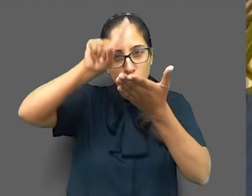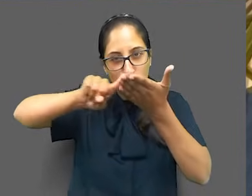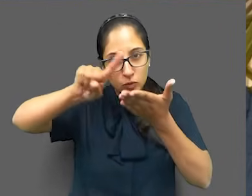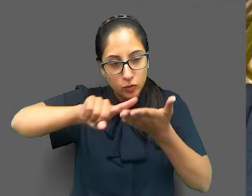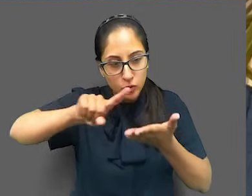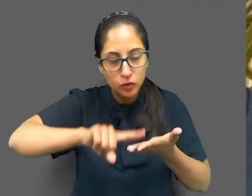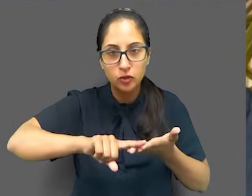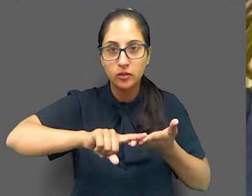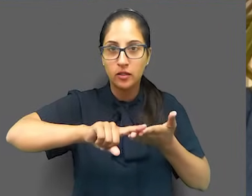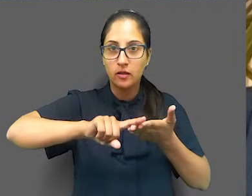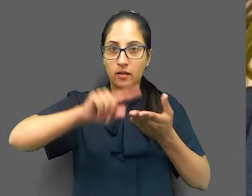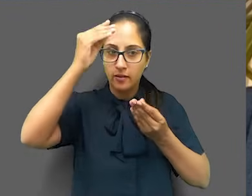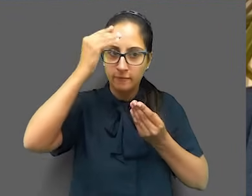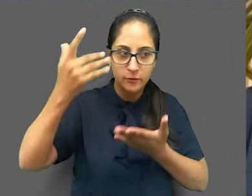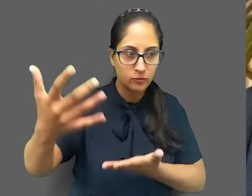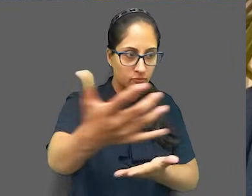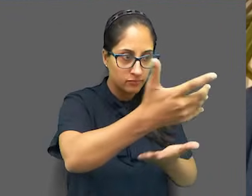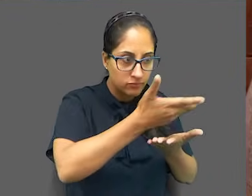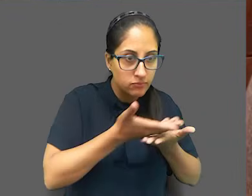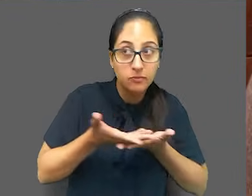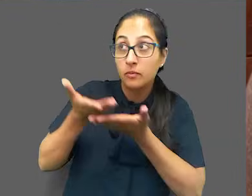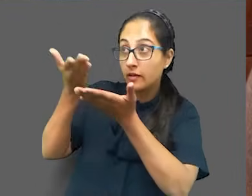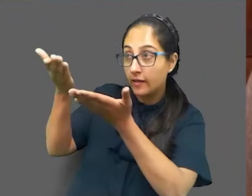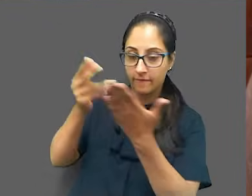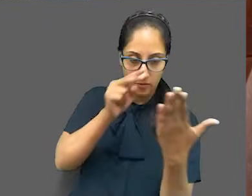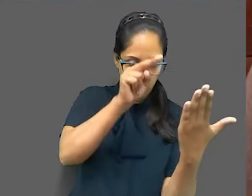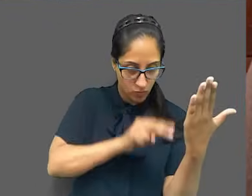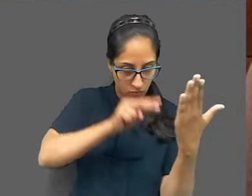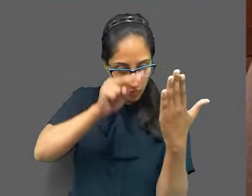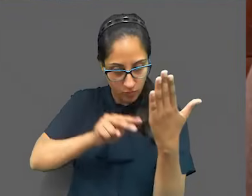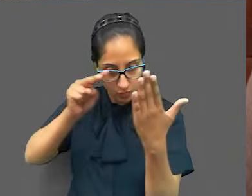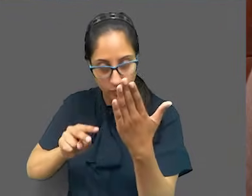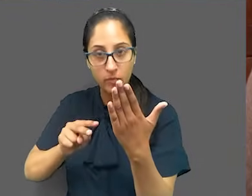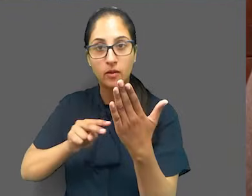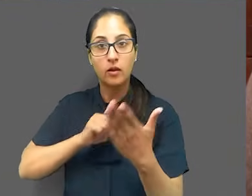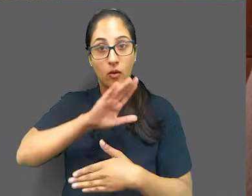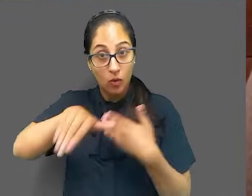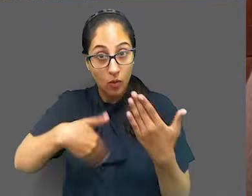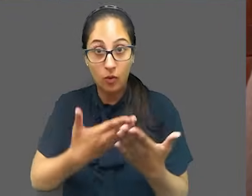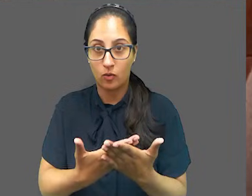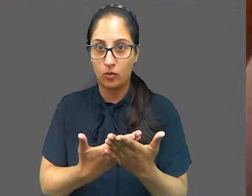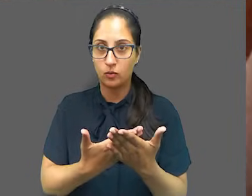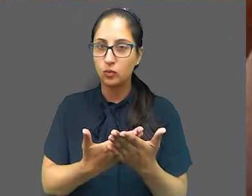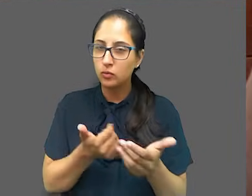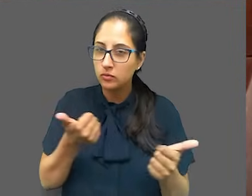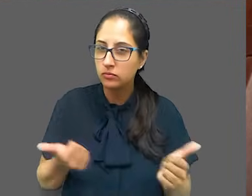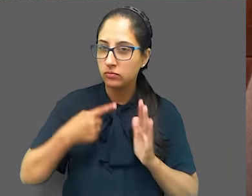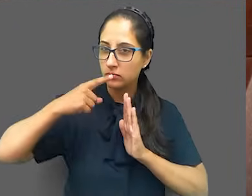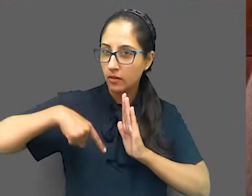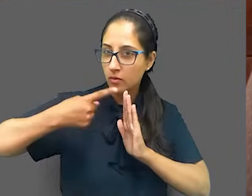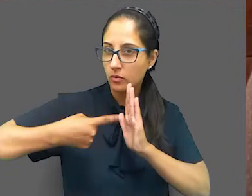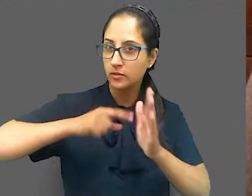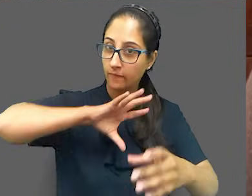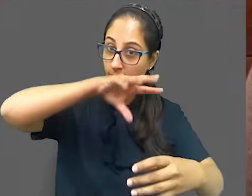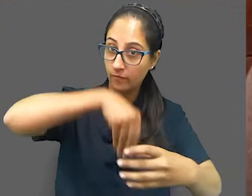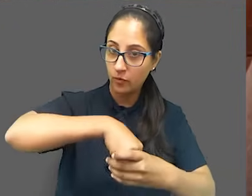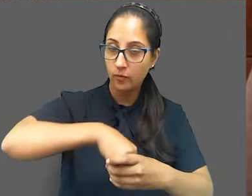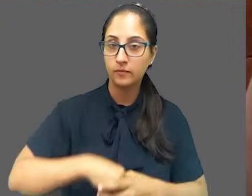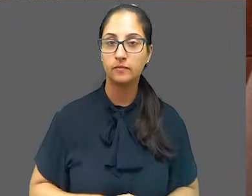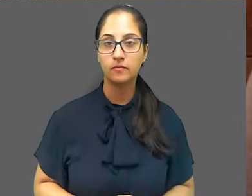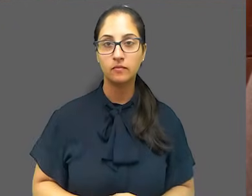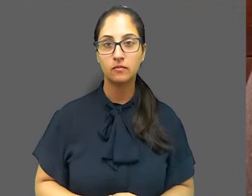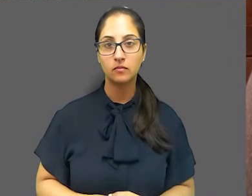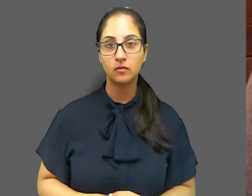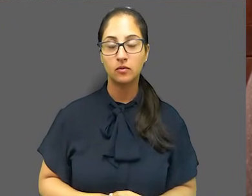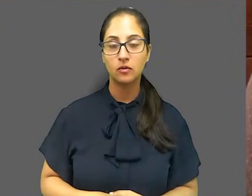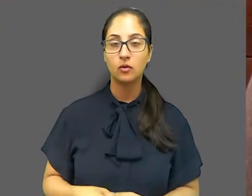researching and looking at the materials. Thank you, Dr. Jamal. It's just wonderful to hear and really